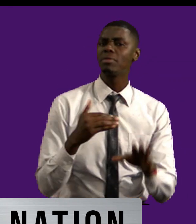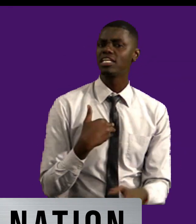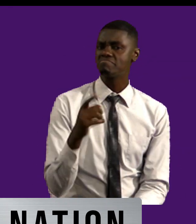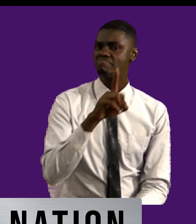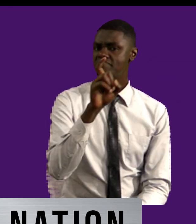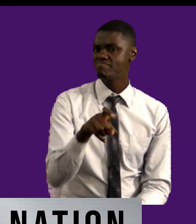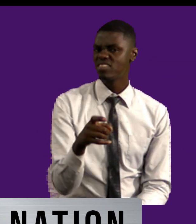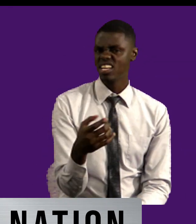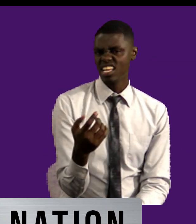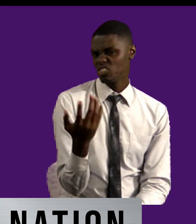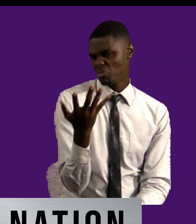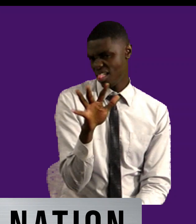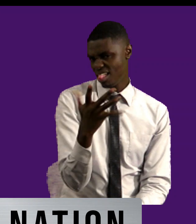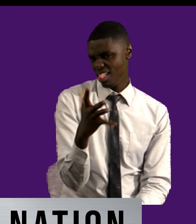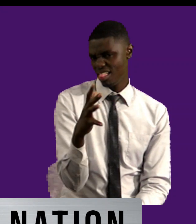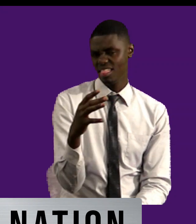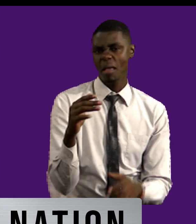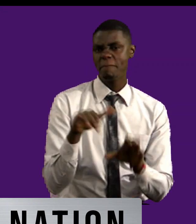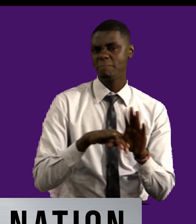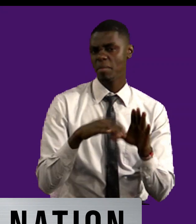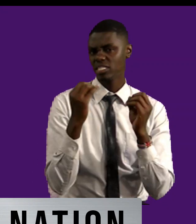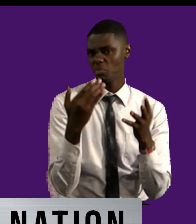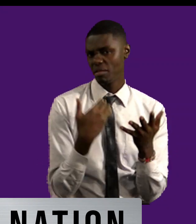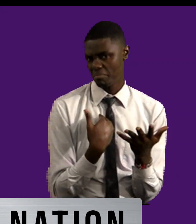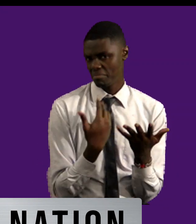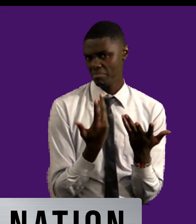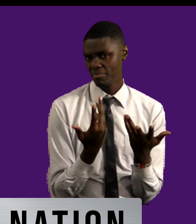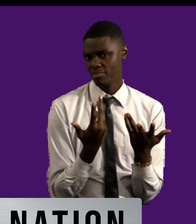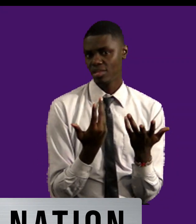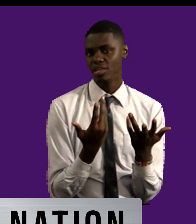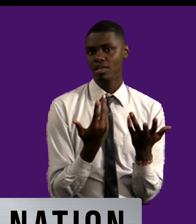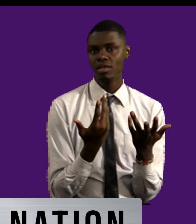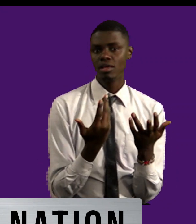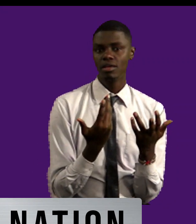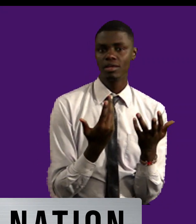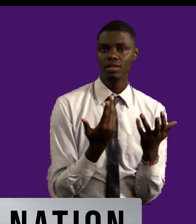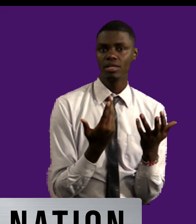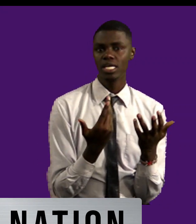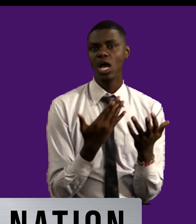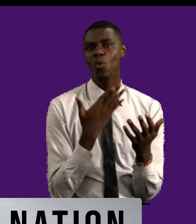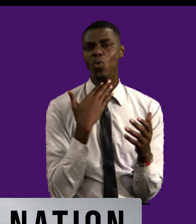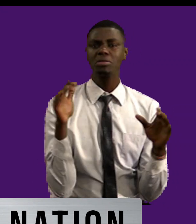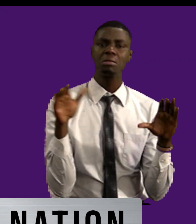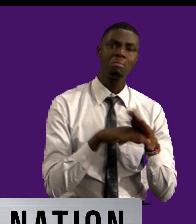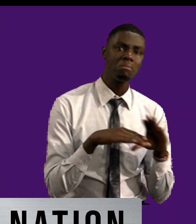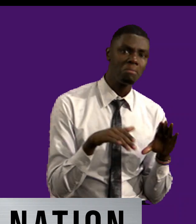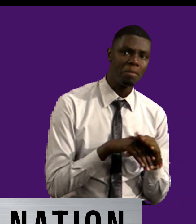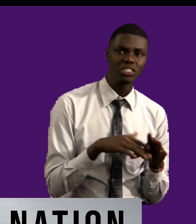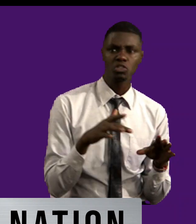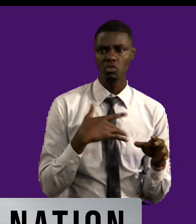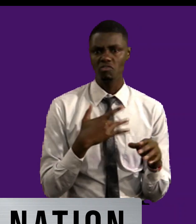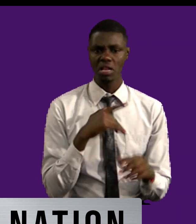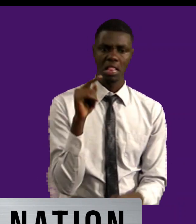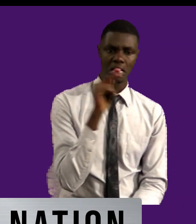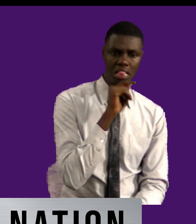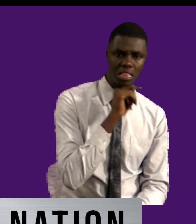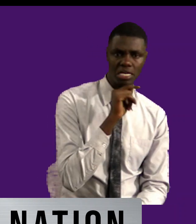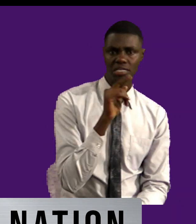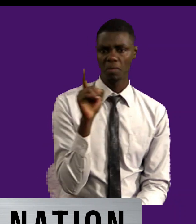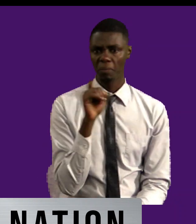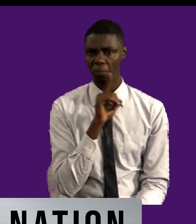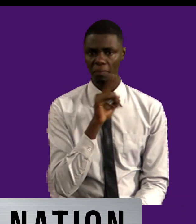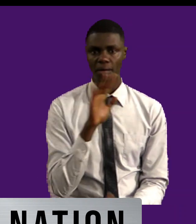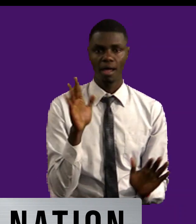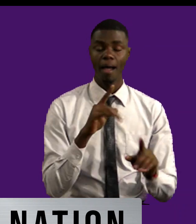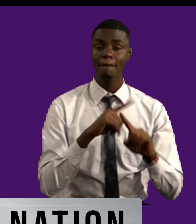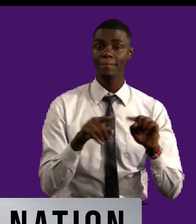said roughly, how many members do you have? We do not want our members to feel threatened. It's part of